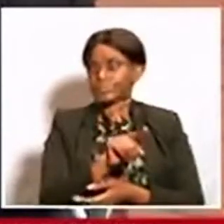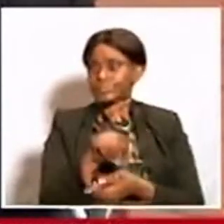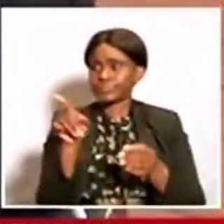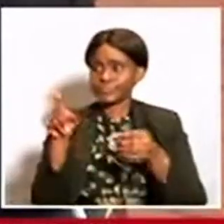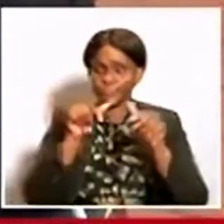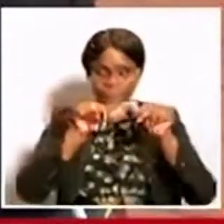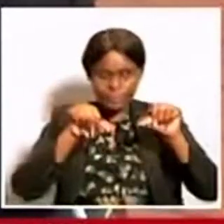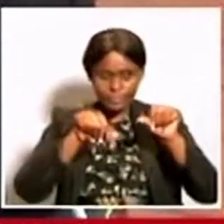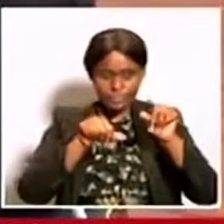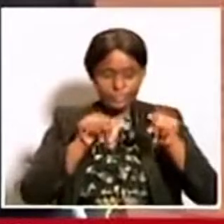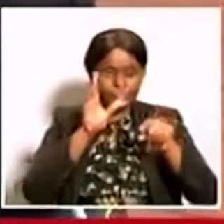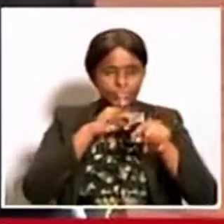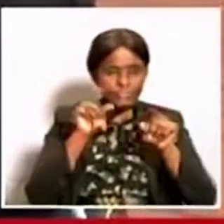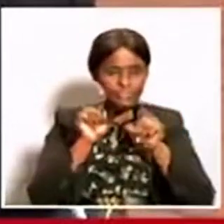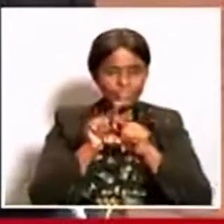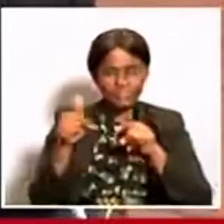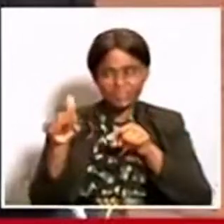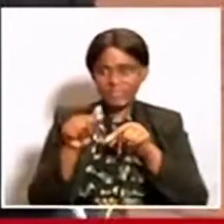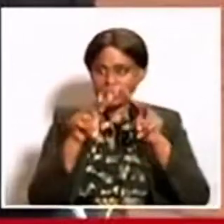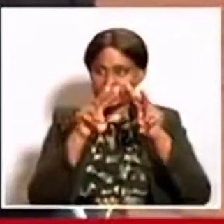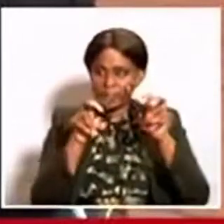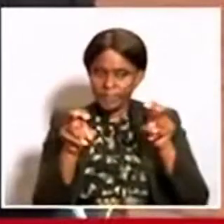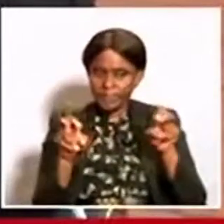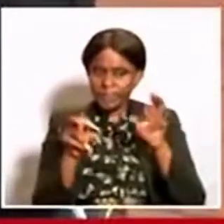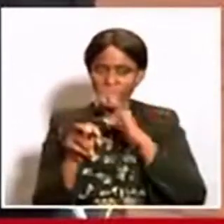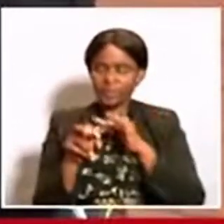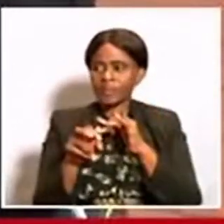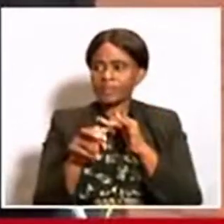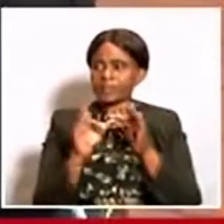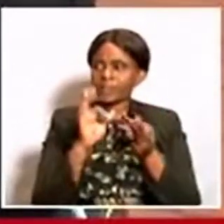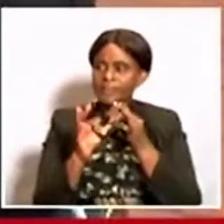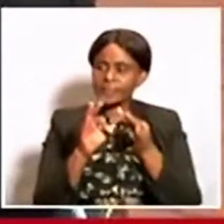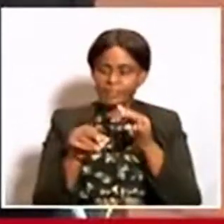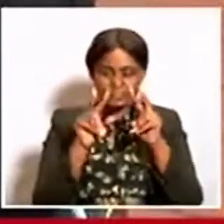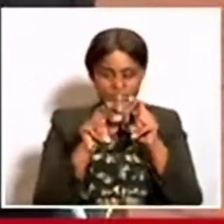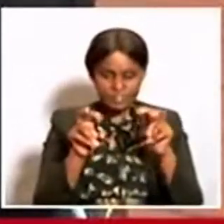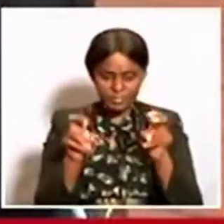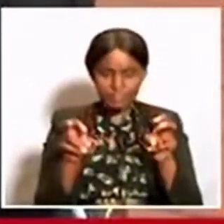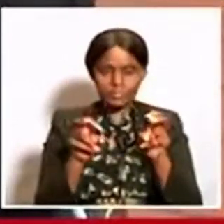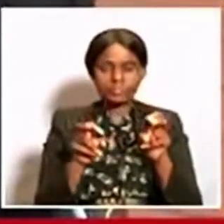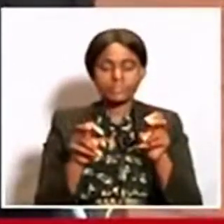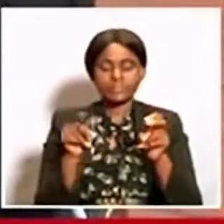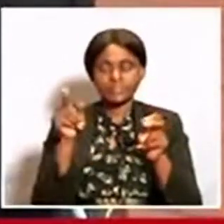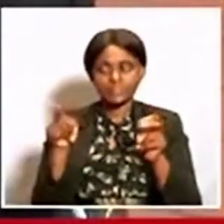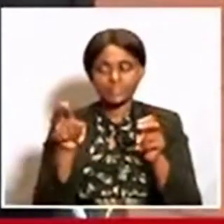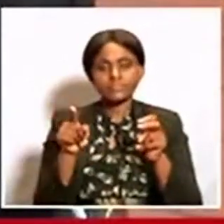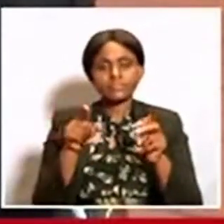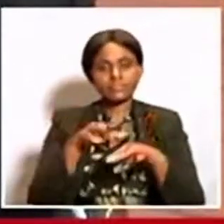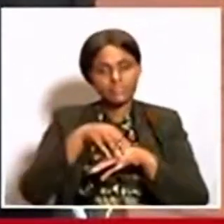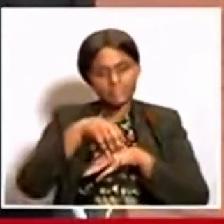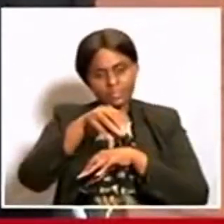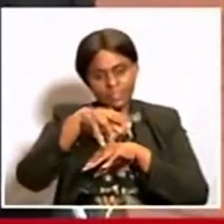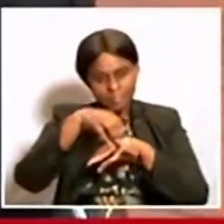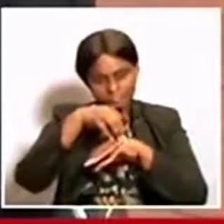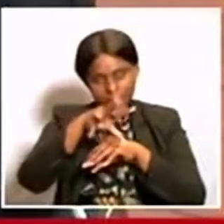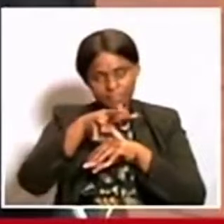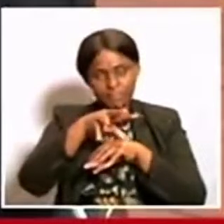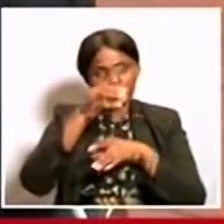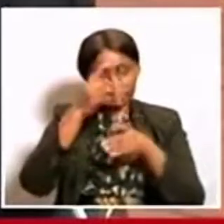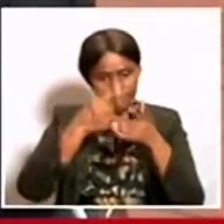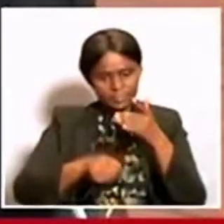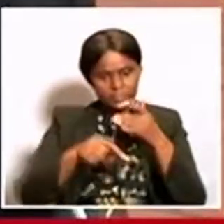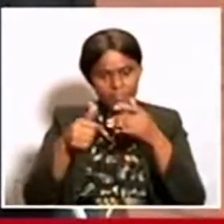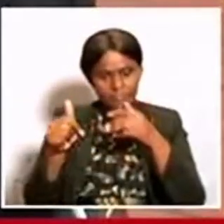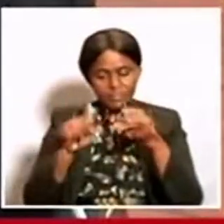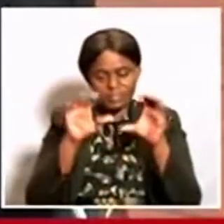you assess it and did you verify? If you have verified, did you advise what you're